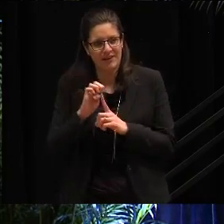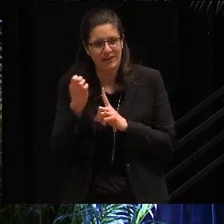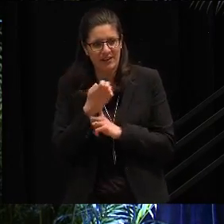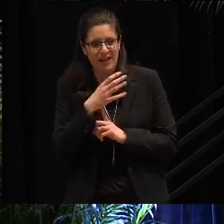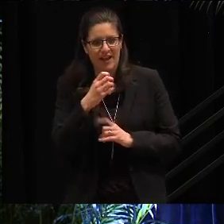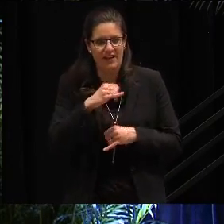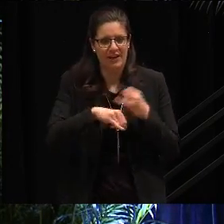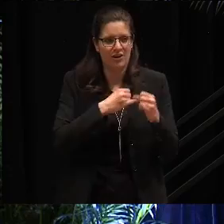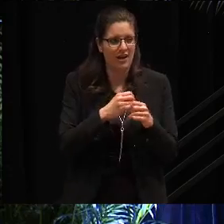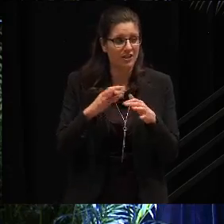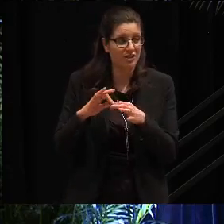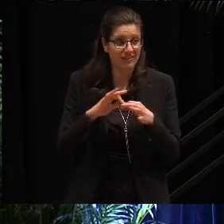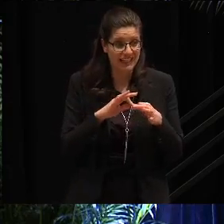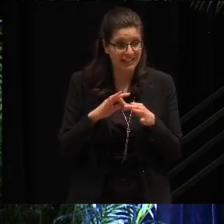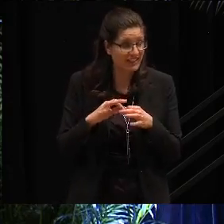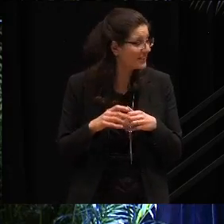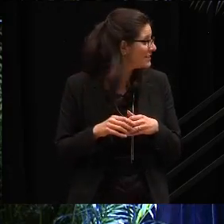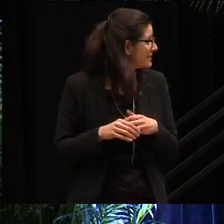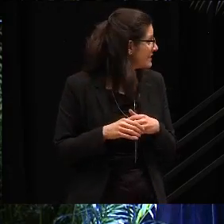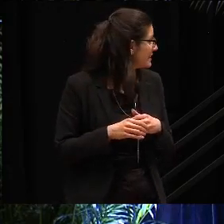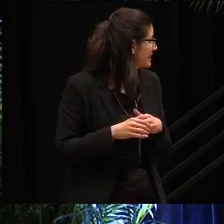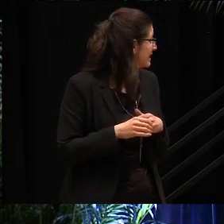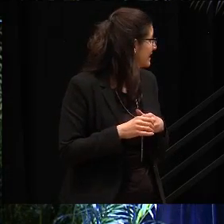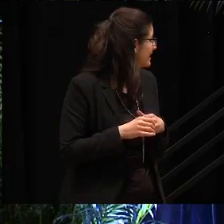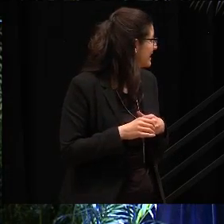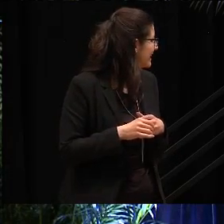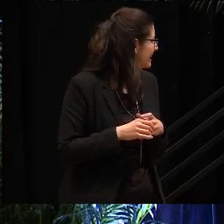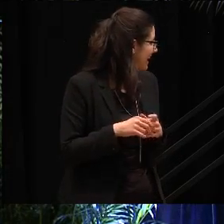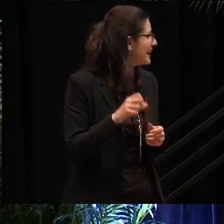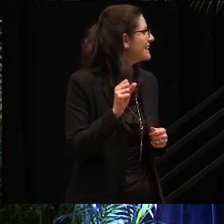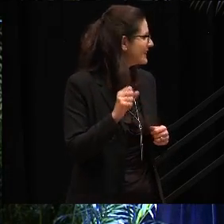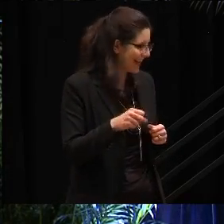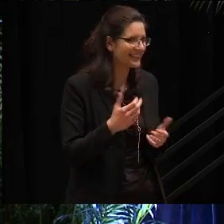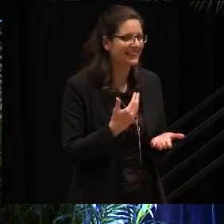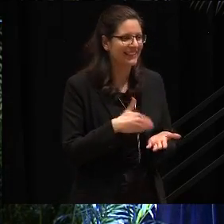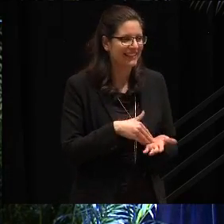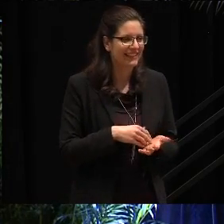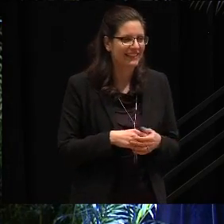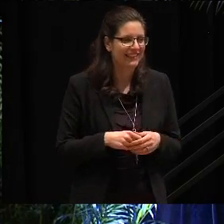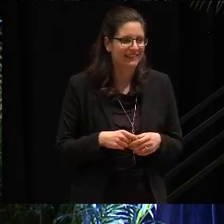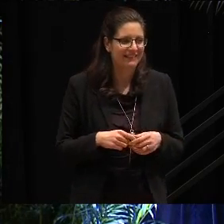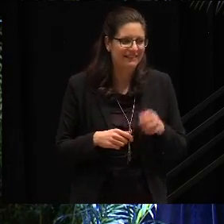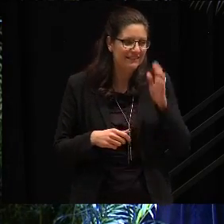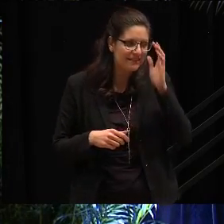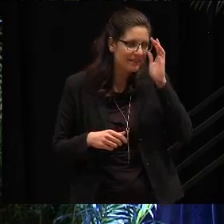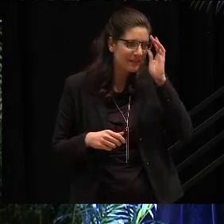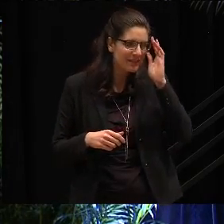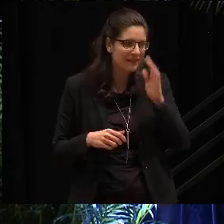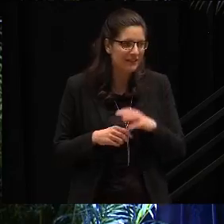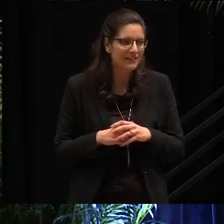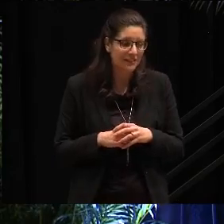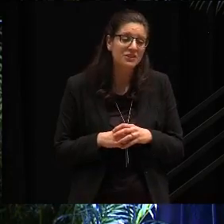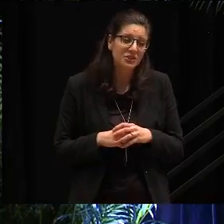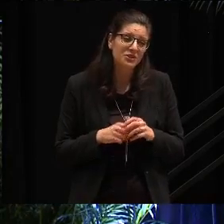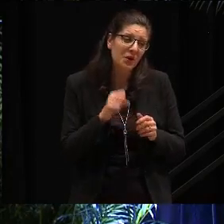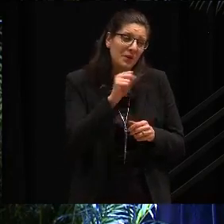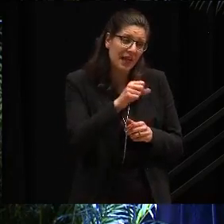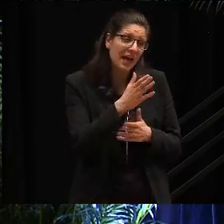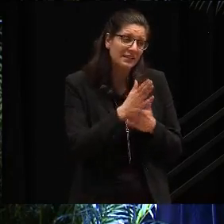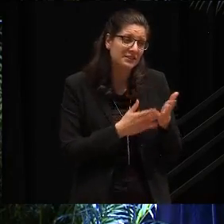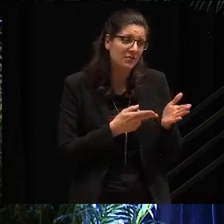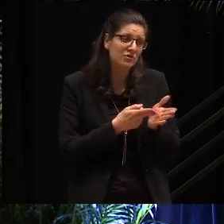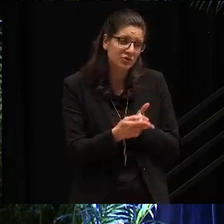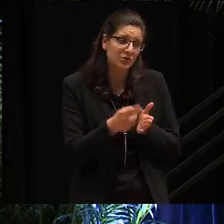international relations? Oh, okay. I'll say yes again if you like. I think to some degree, Tim, there's truth in that.